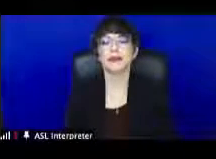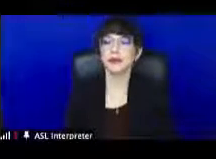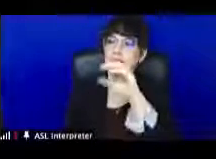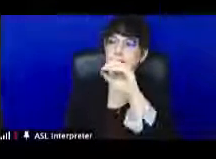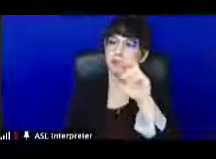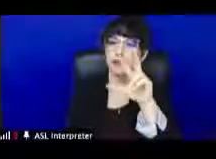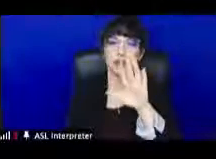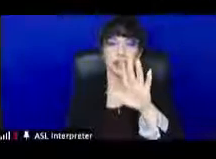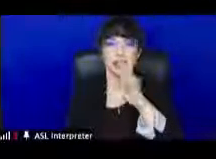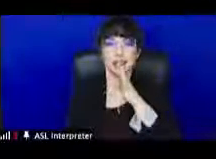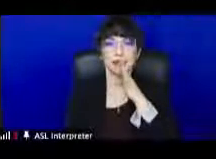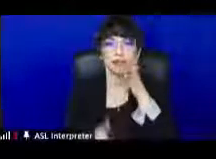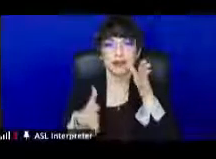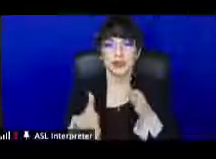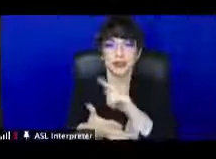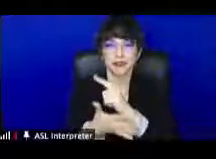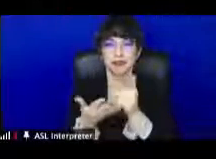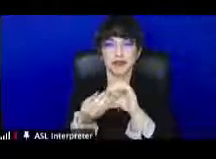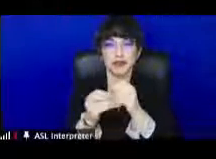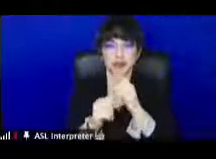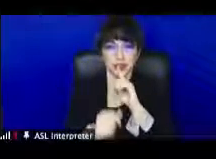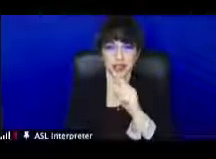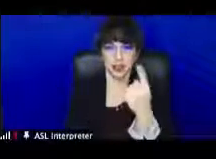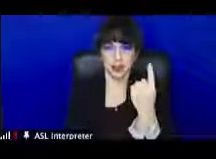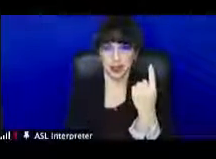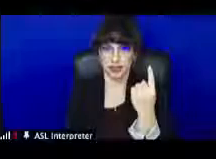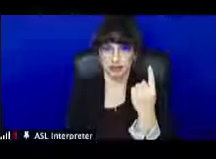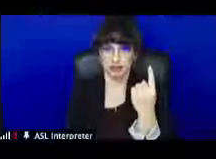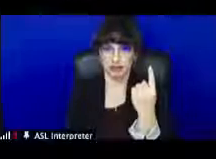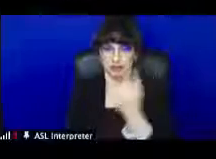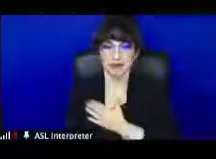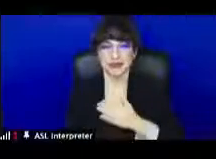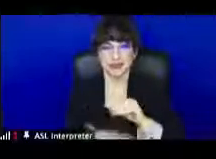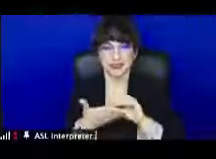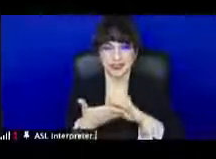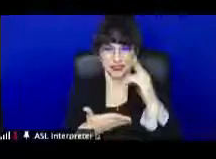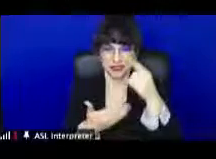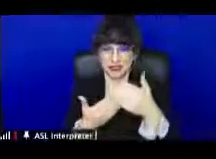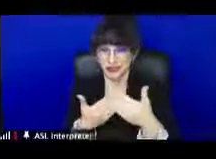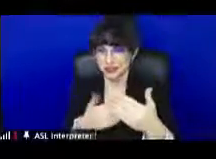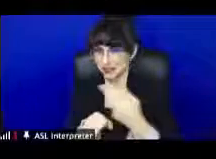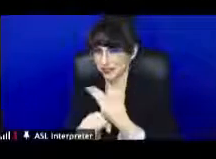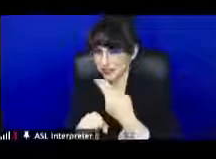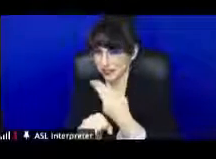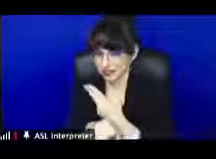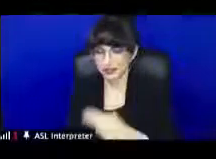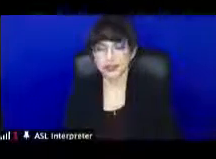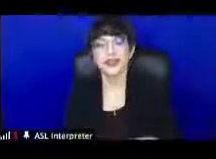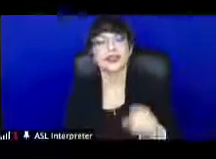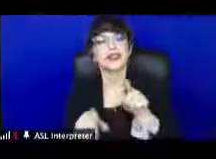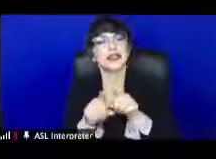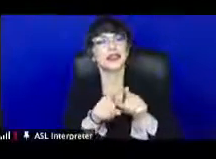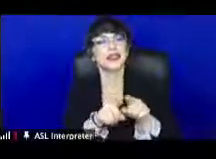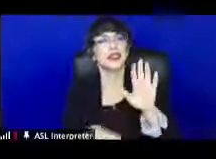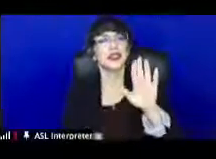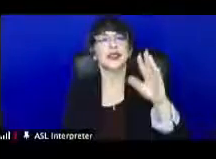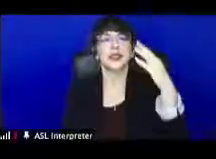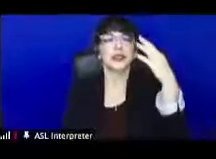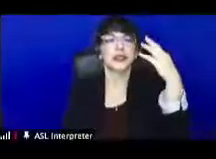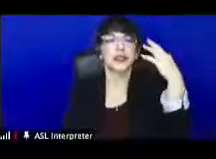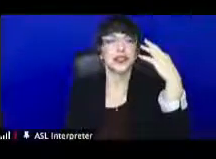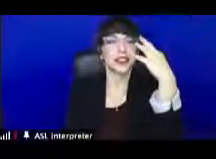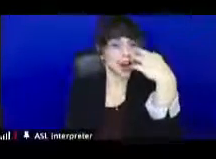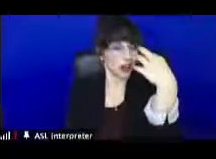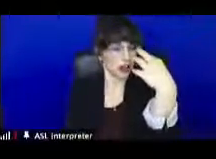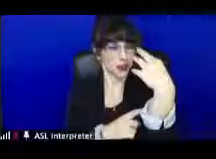Your speaker order number will be number 1. If you will please make note of that for future reference. You can now enable your audio and video in the lower